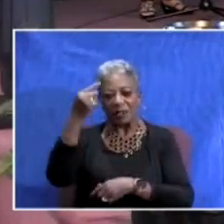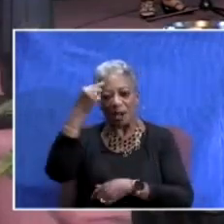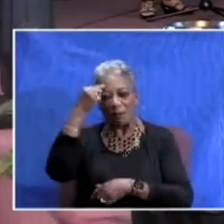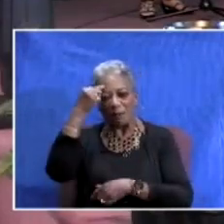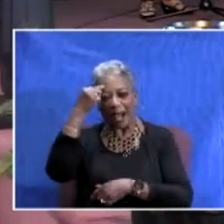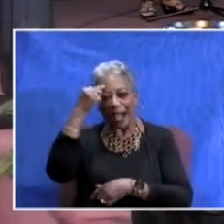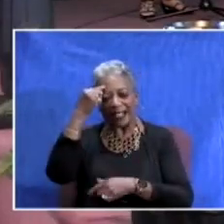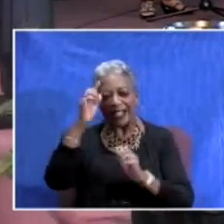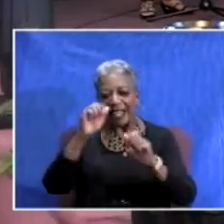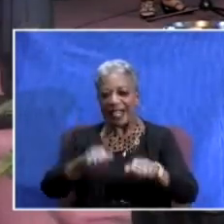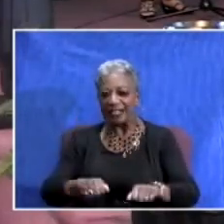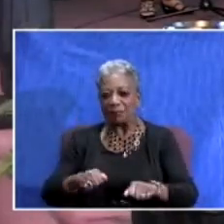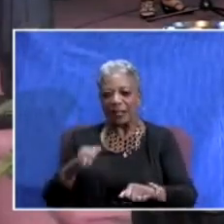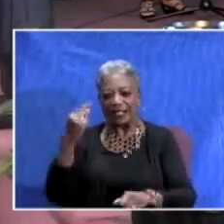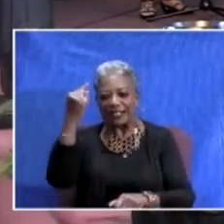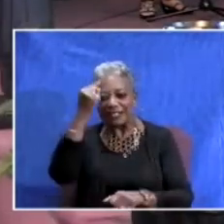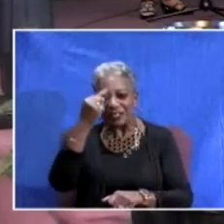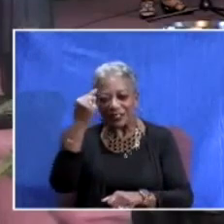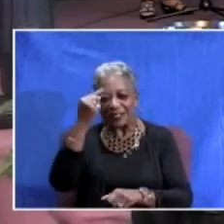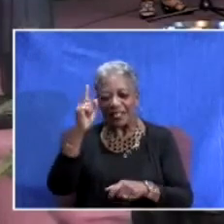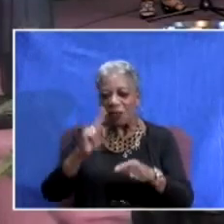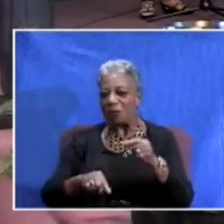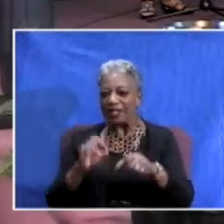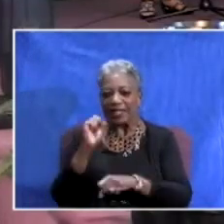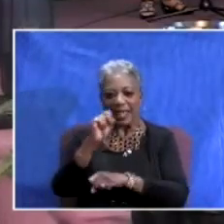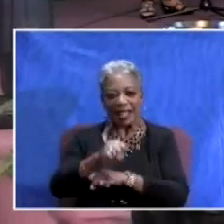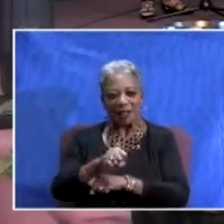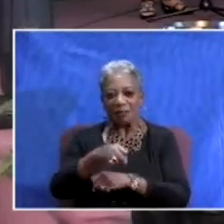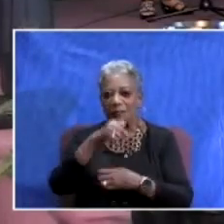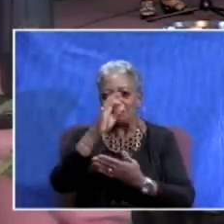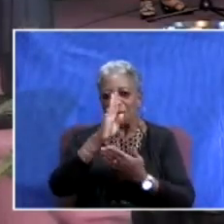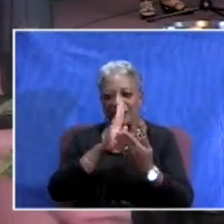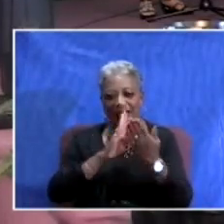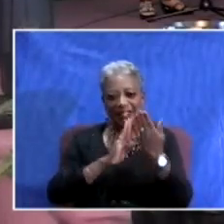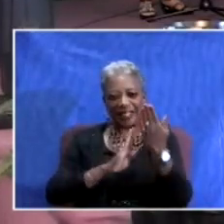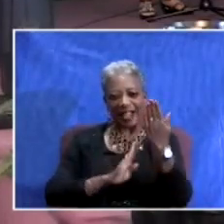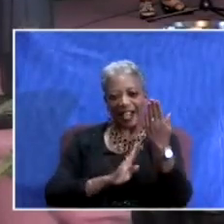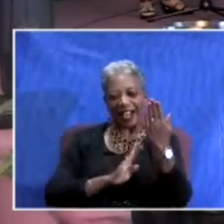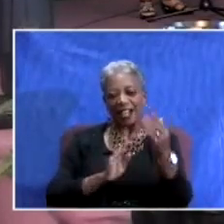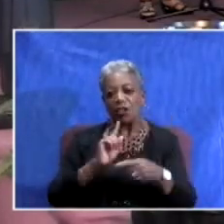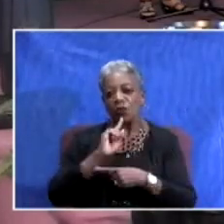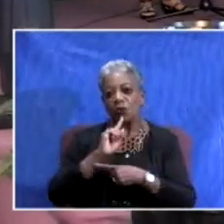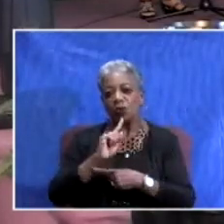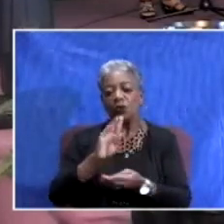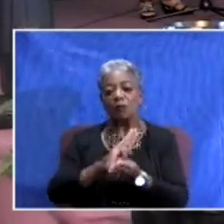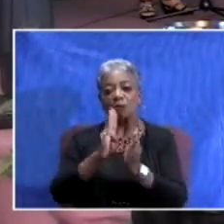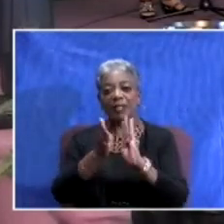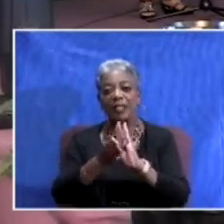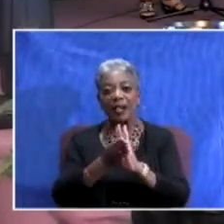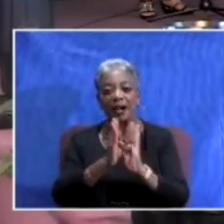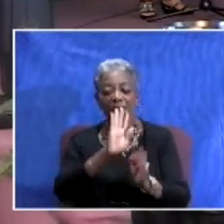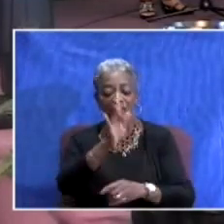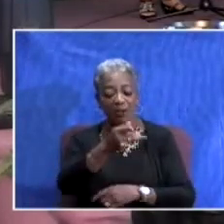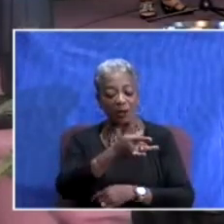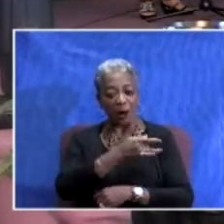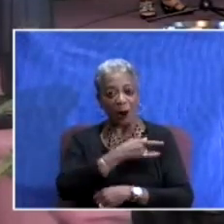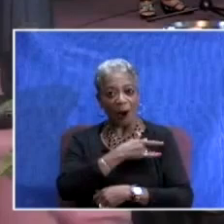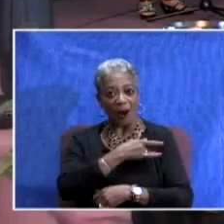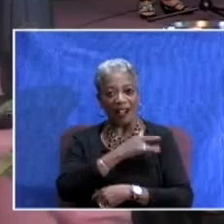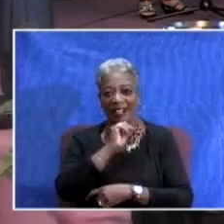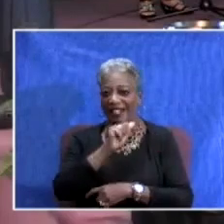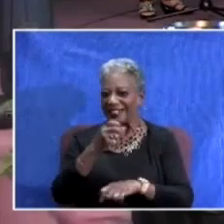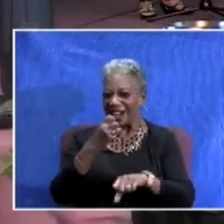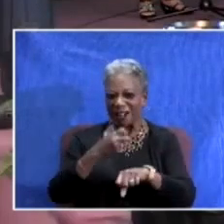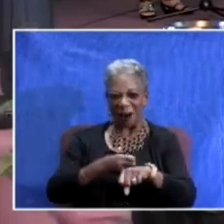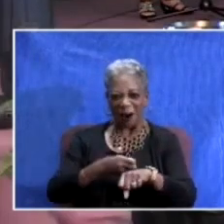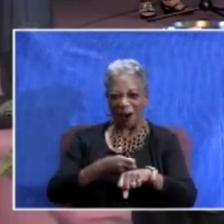of your limbs. You can't beat God giving. So it should be a matter of the heart, not a hard thing,